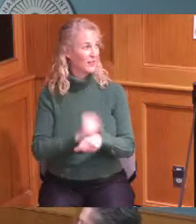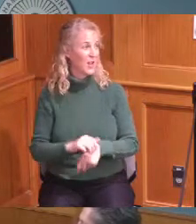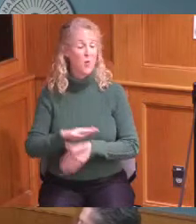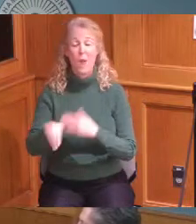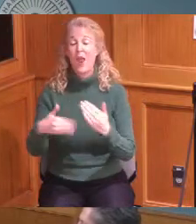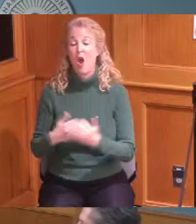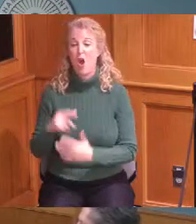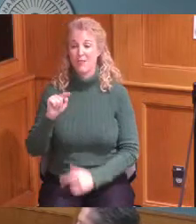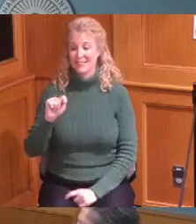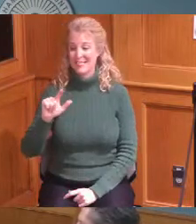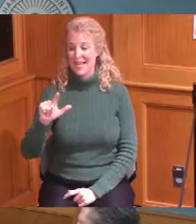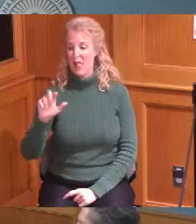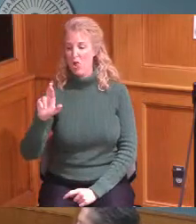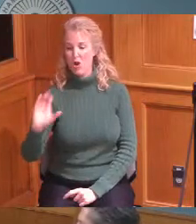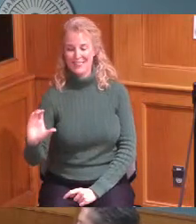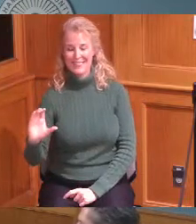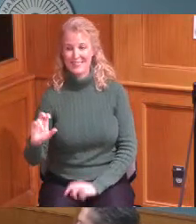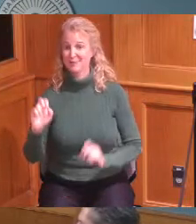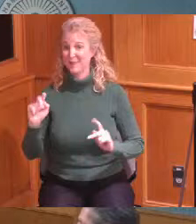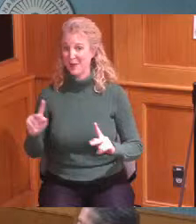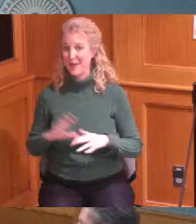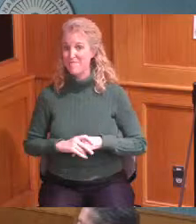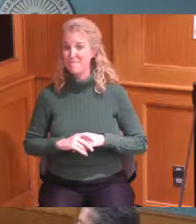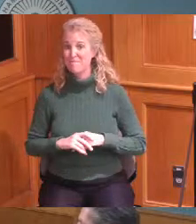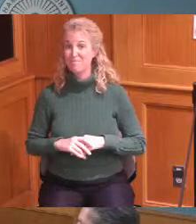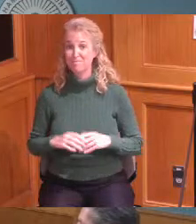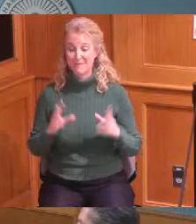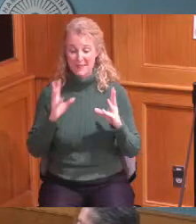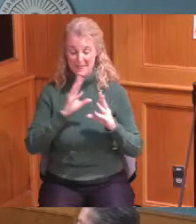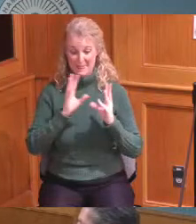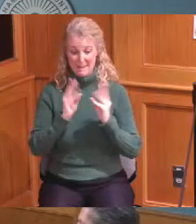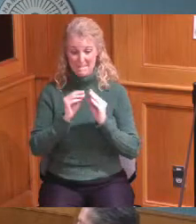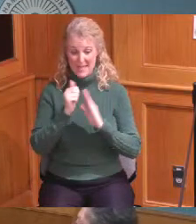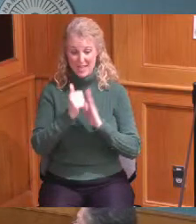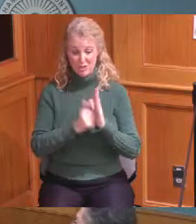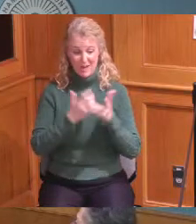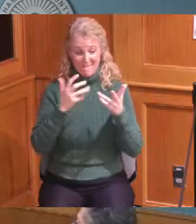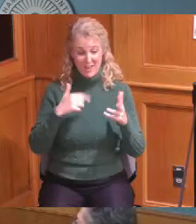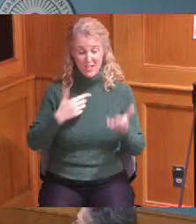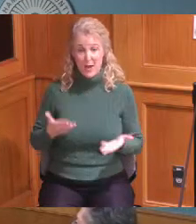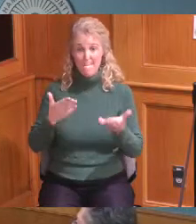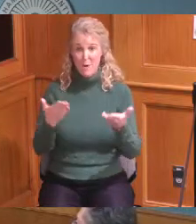members of the TLRC. Yeah. Yep. All right. We have concluded our agenda. I'm going to make a